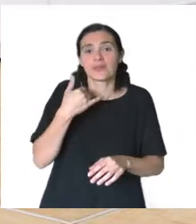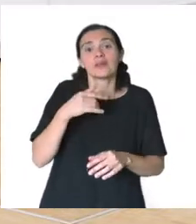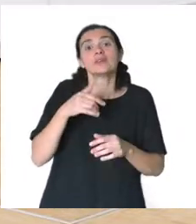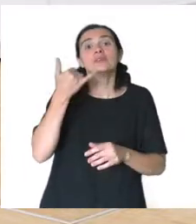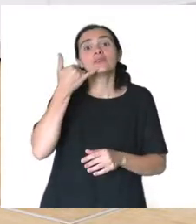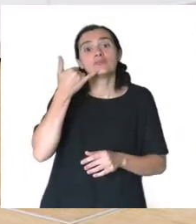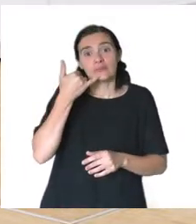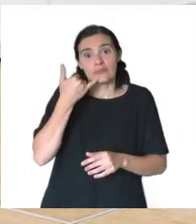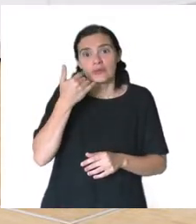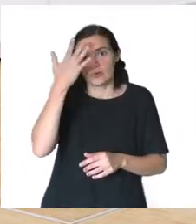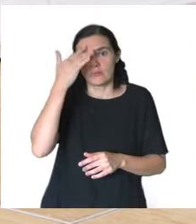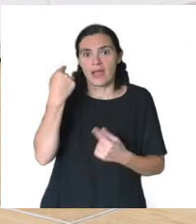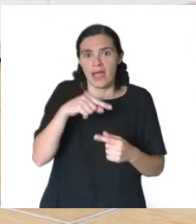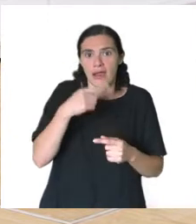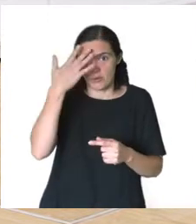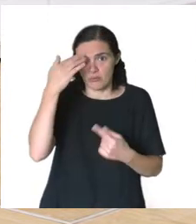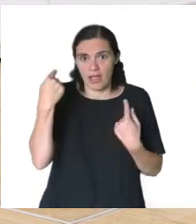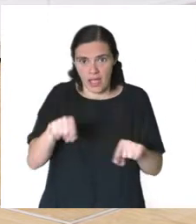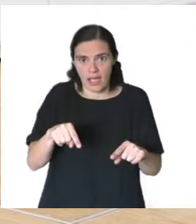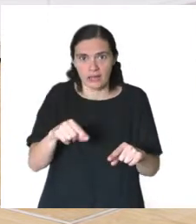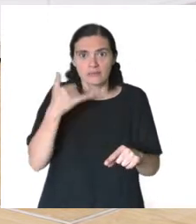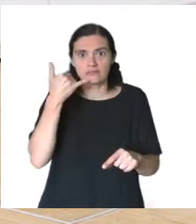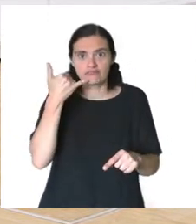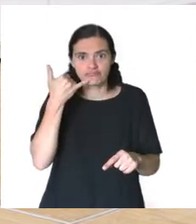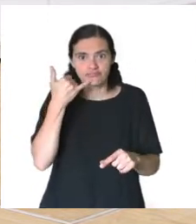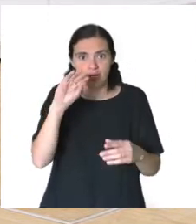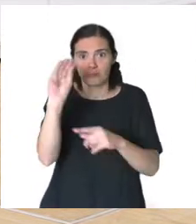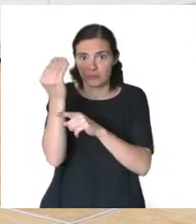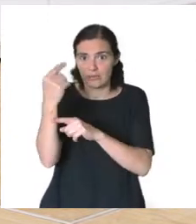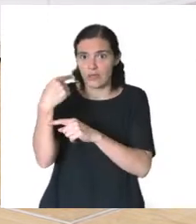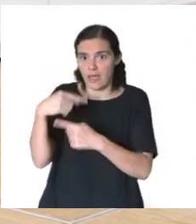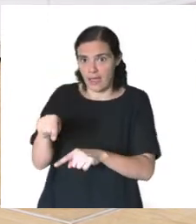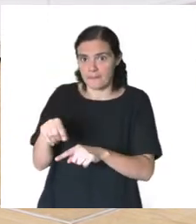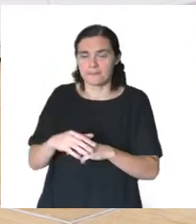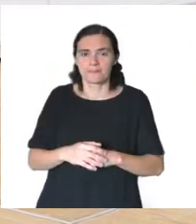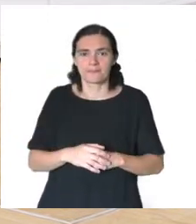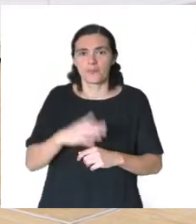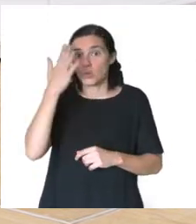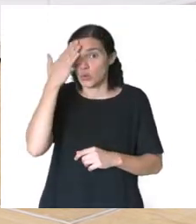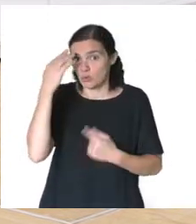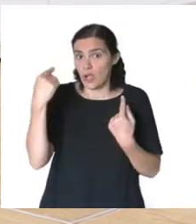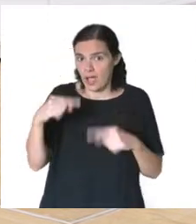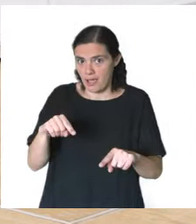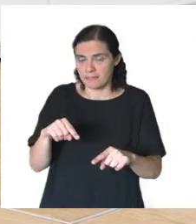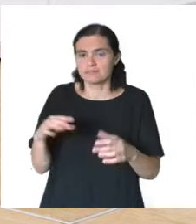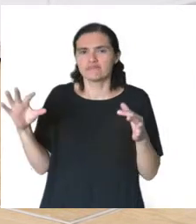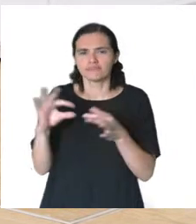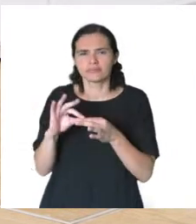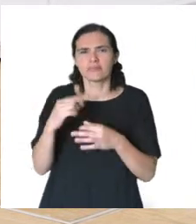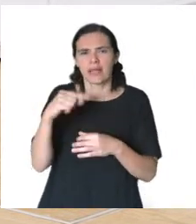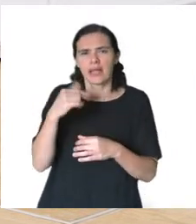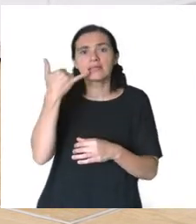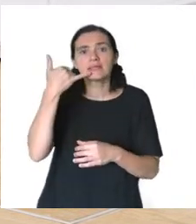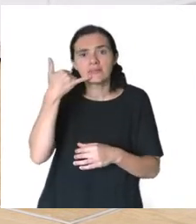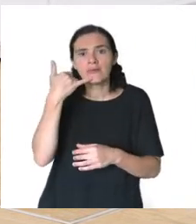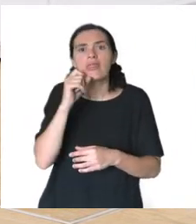And this telephone number is connected to one number. This telephone itself, the object, is connected to one number. There